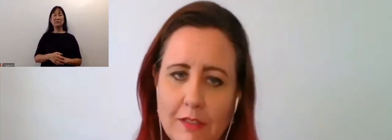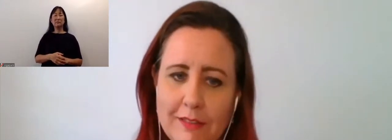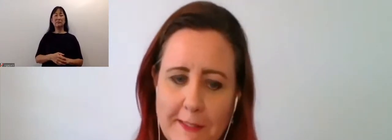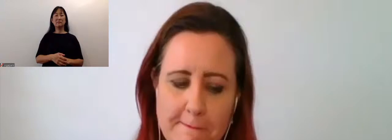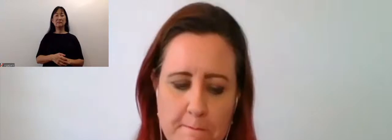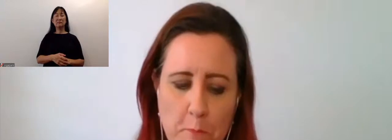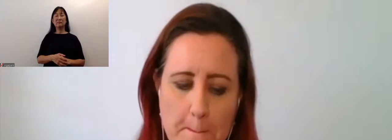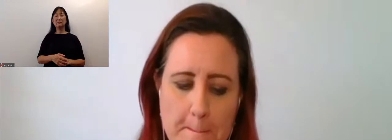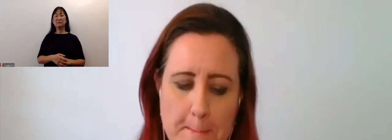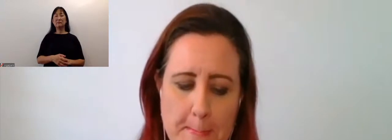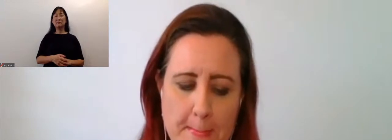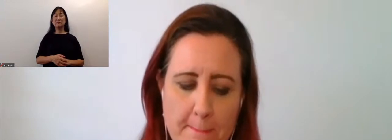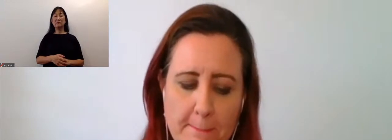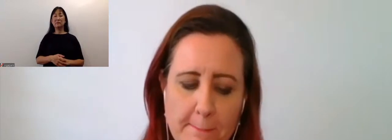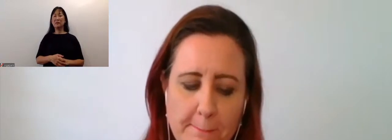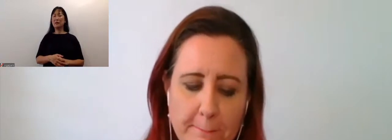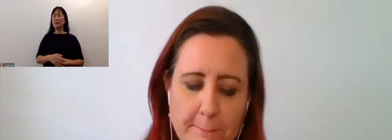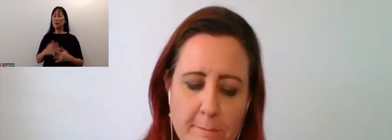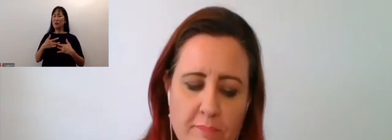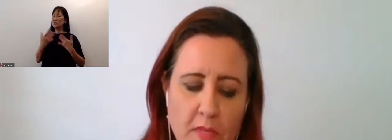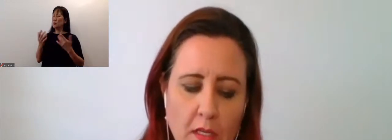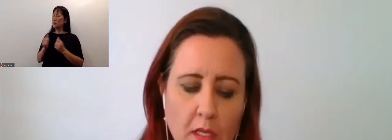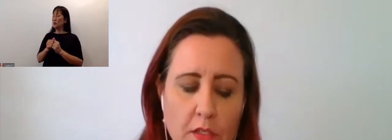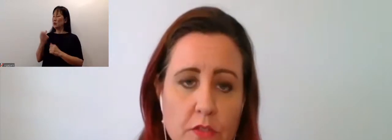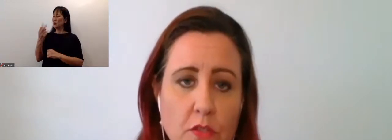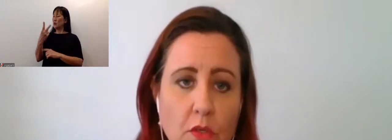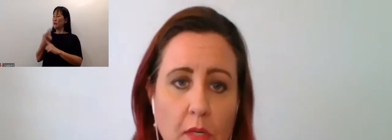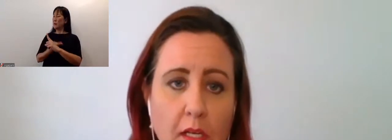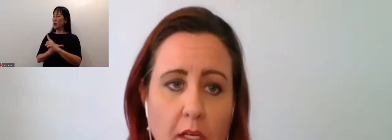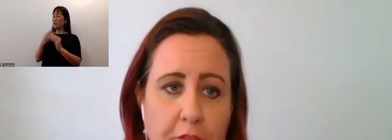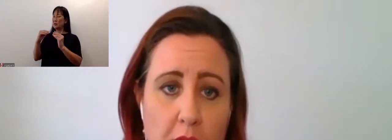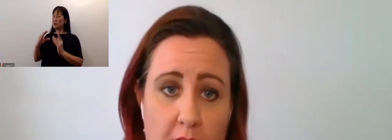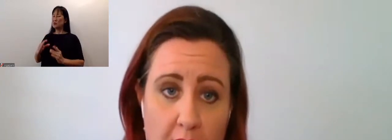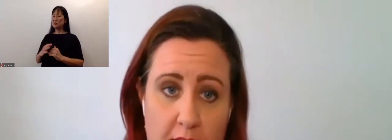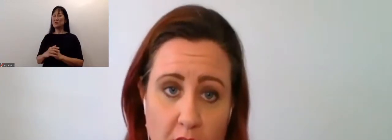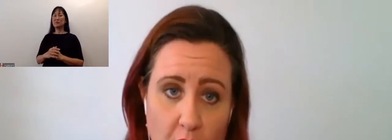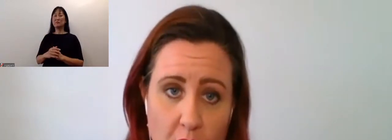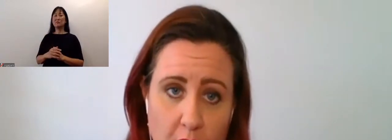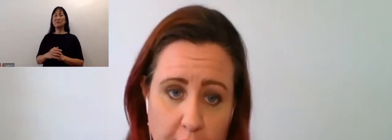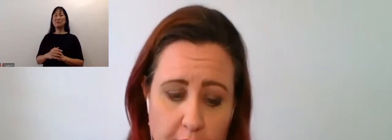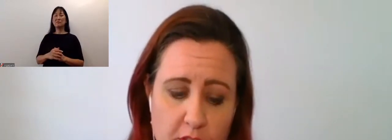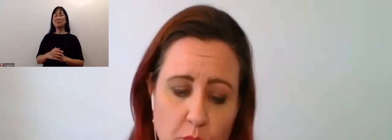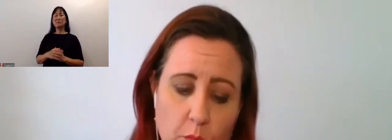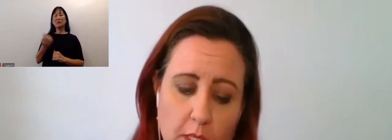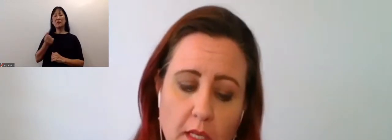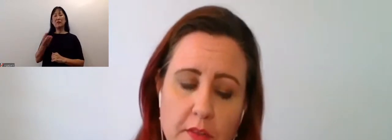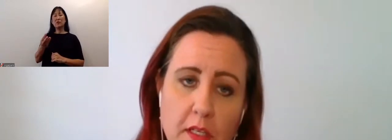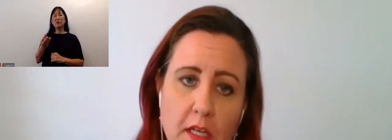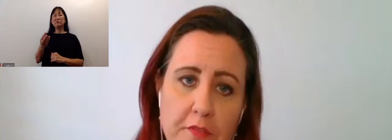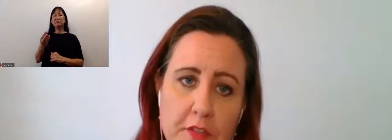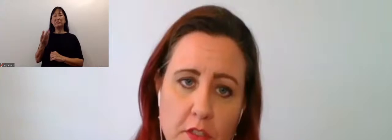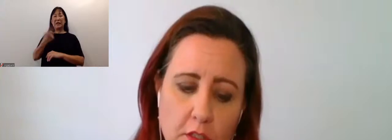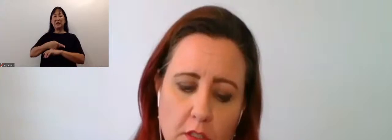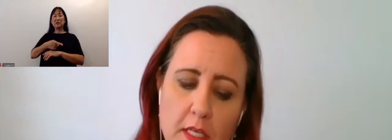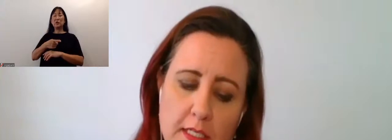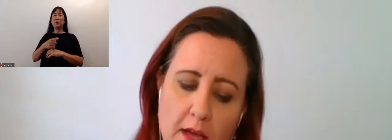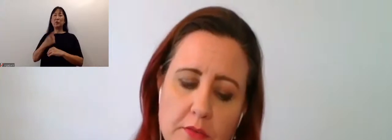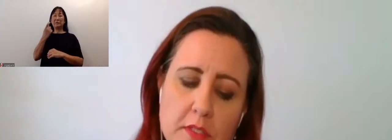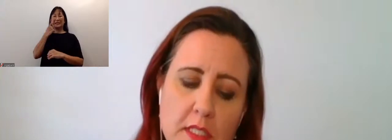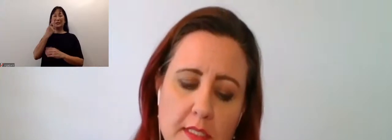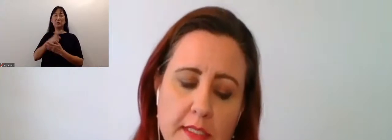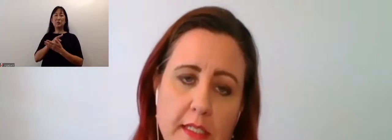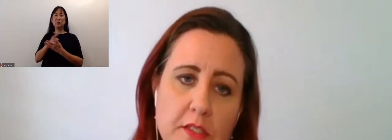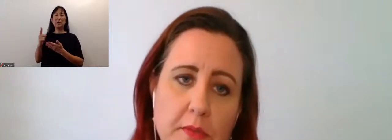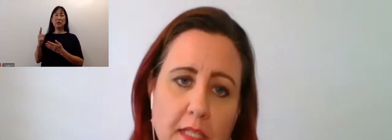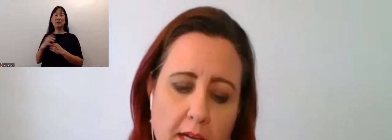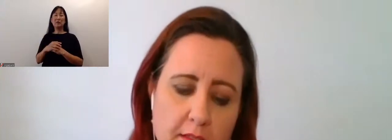What is happening with those 12-month teachers? So a few days ago, earlier this week, the governor